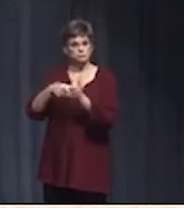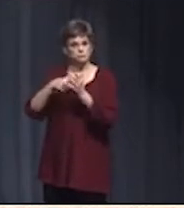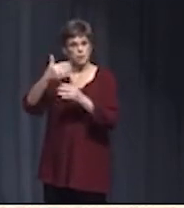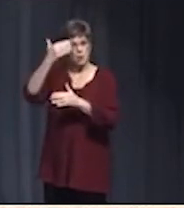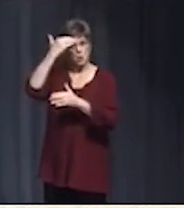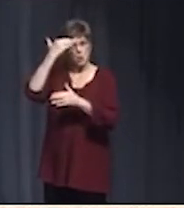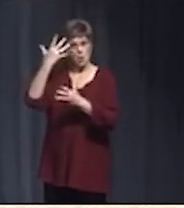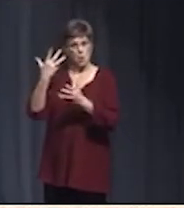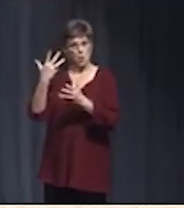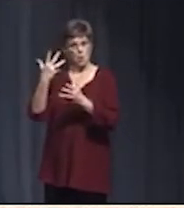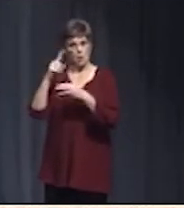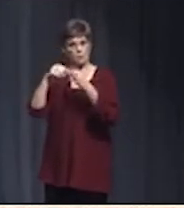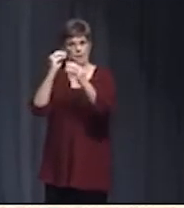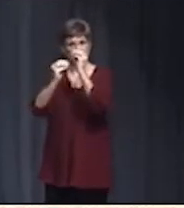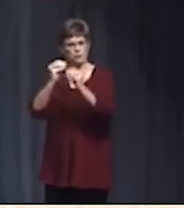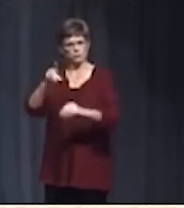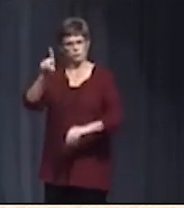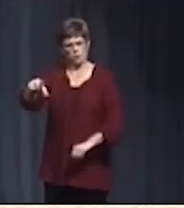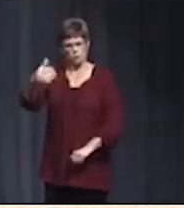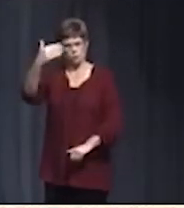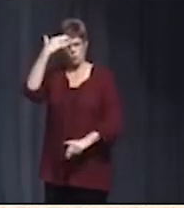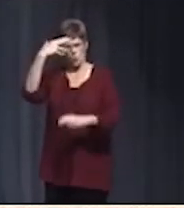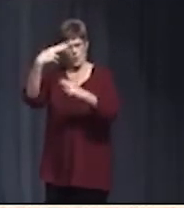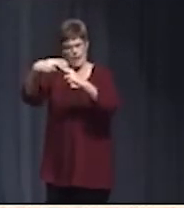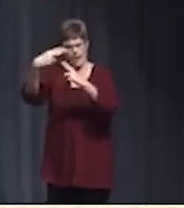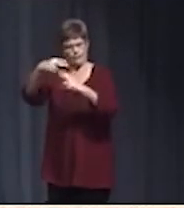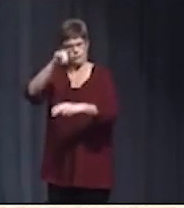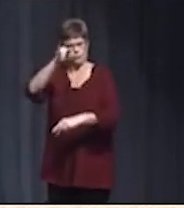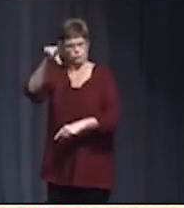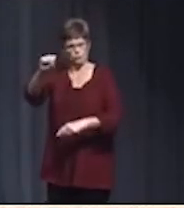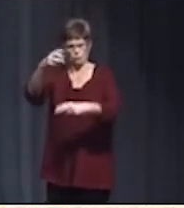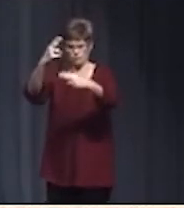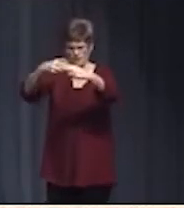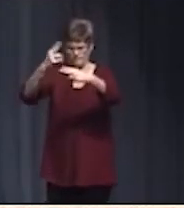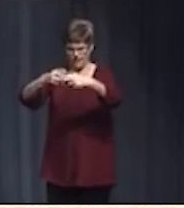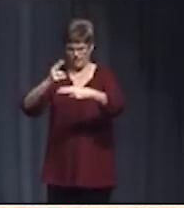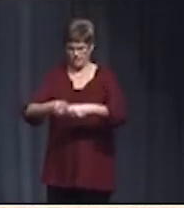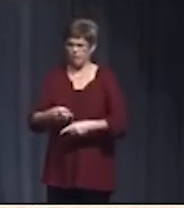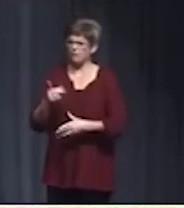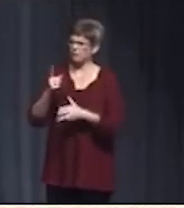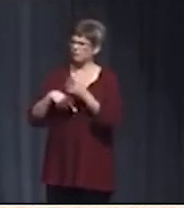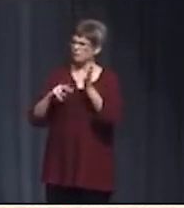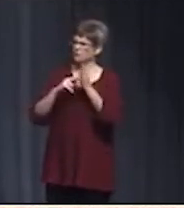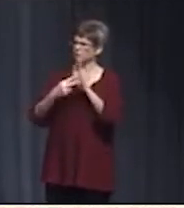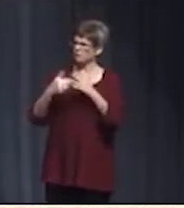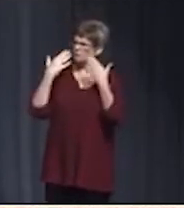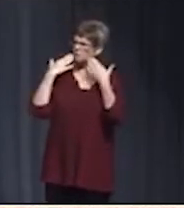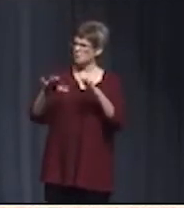fixing things, we're supposed to know the name of those tools. What do you mean you don't know what a pipe wrench is?